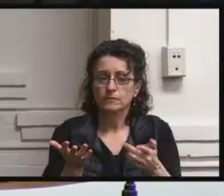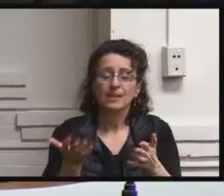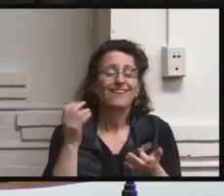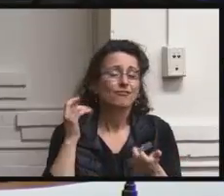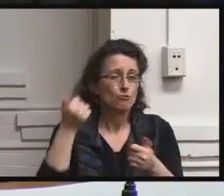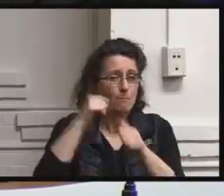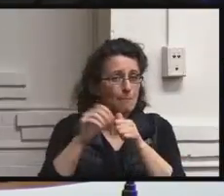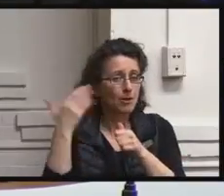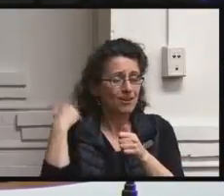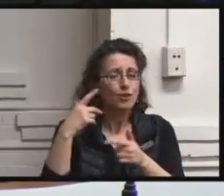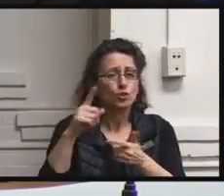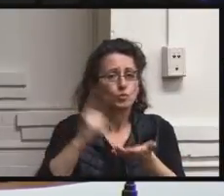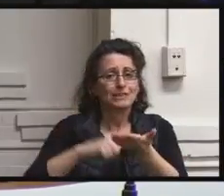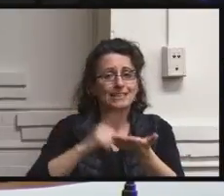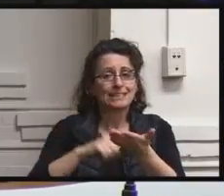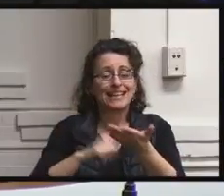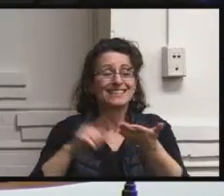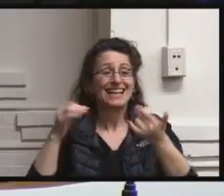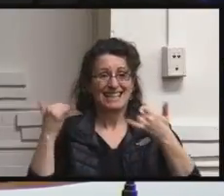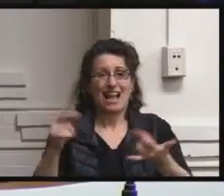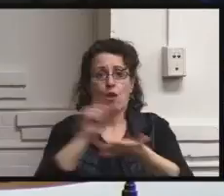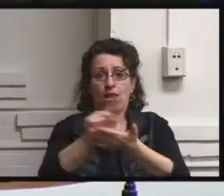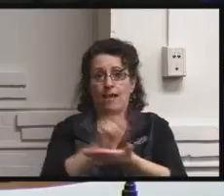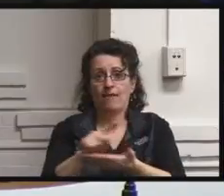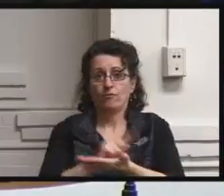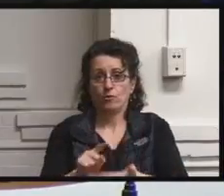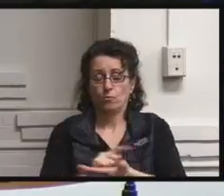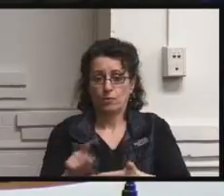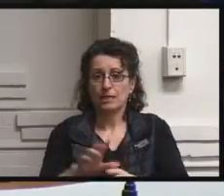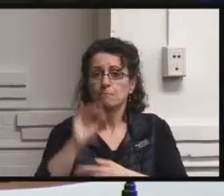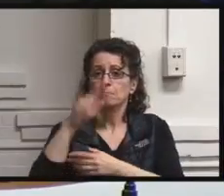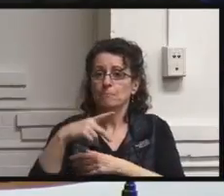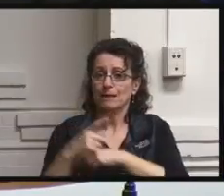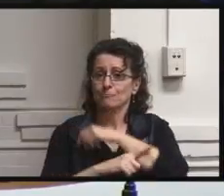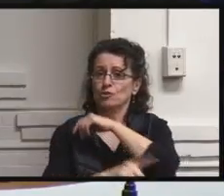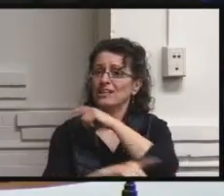week garbage collection.